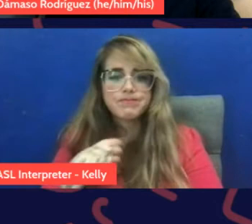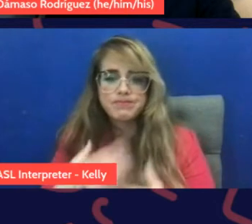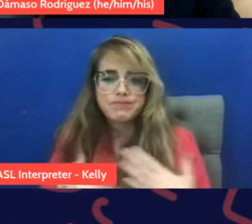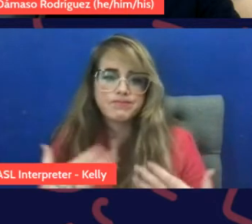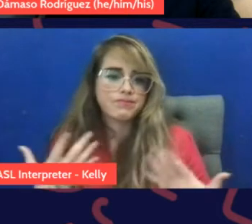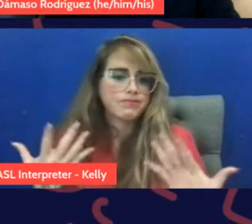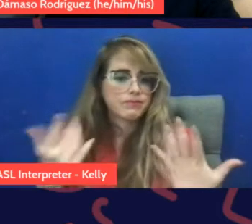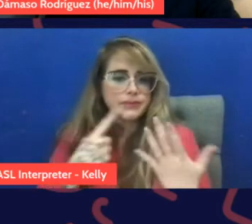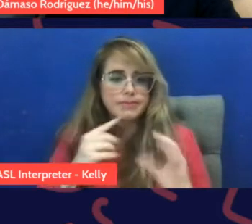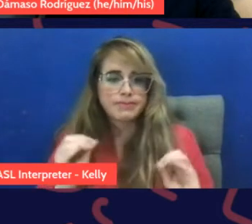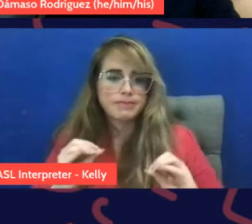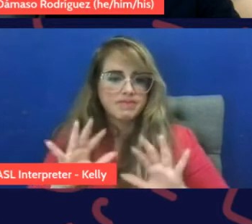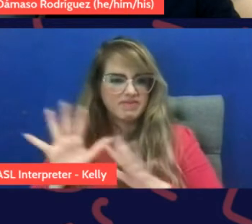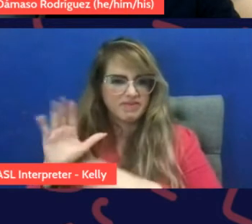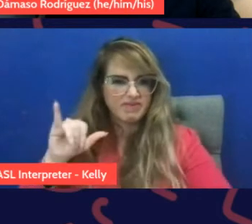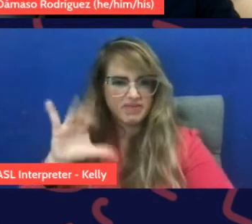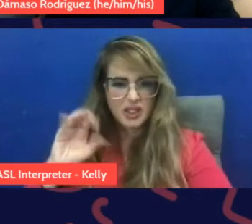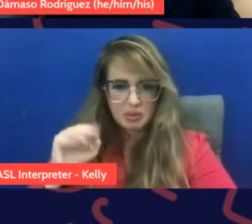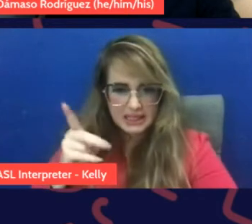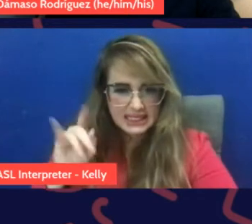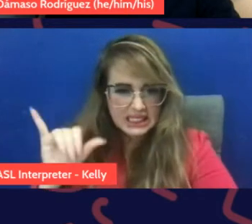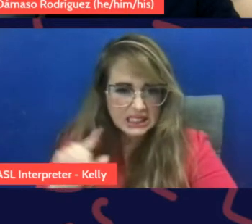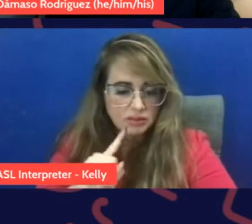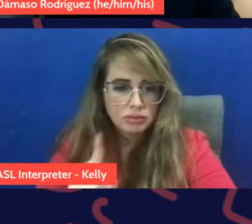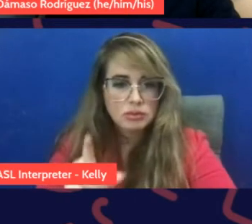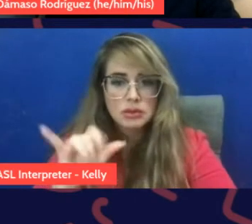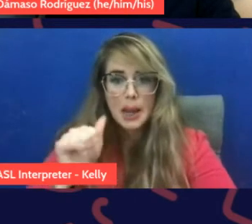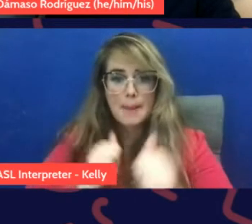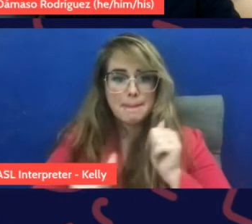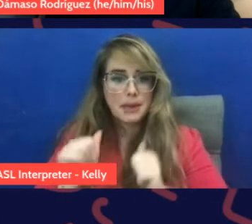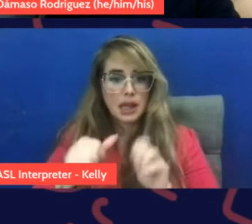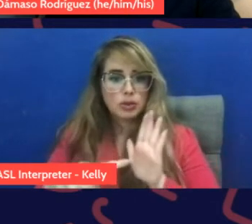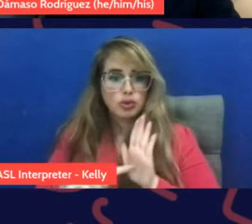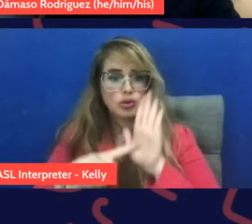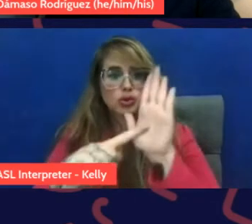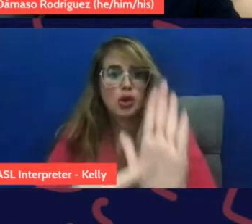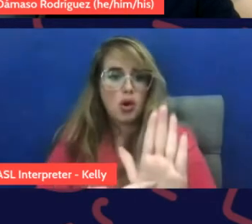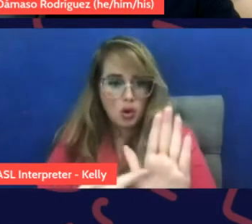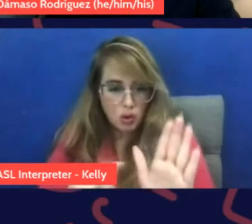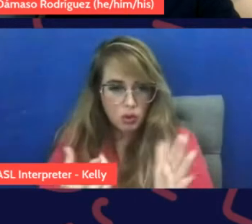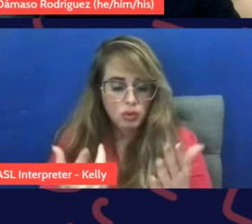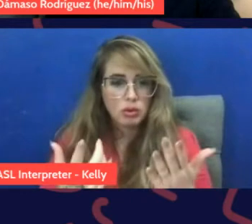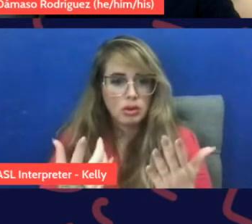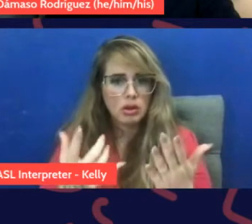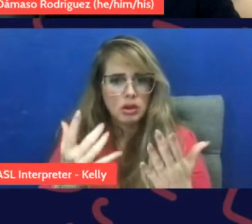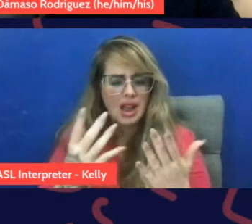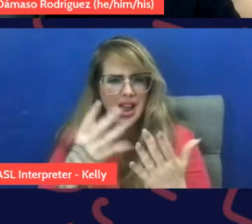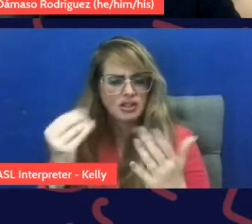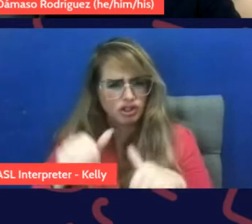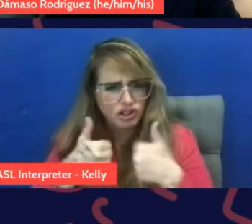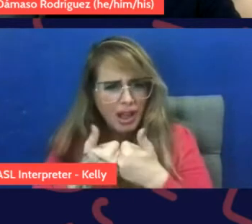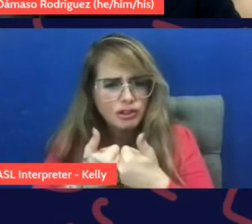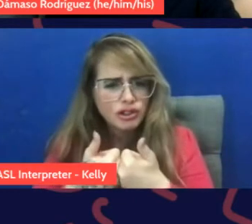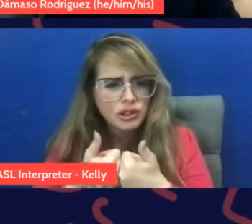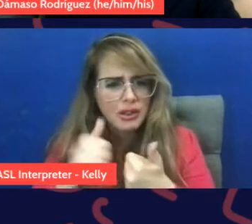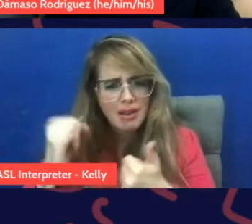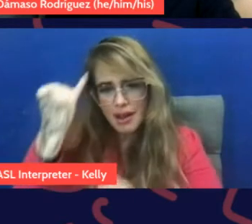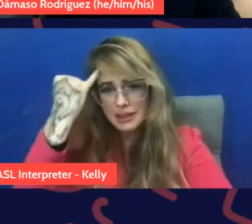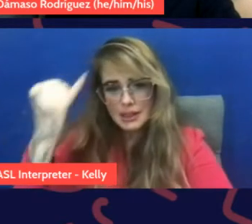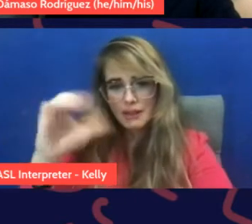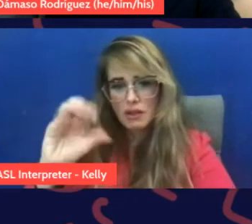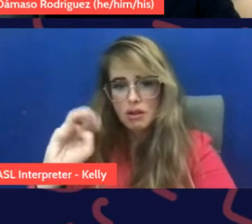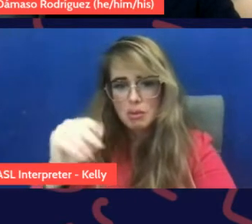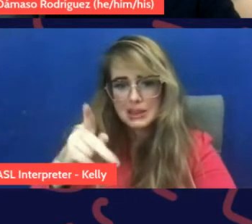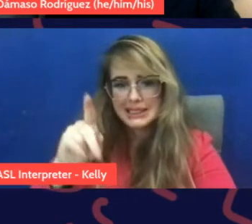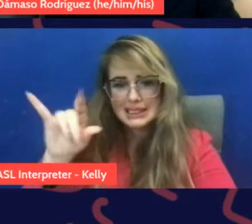play was really exploring and challenging complicity. It was